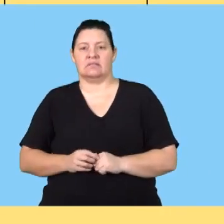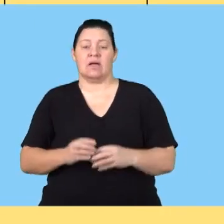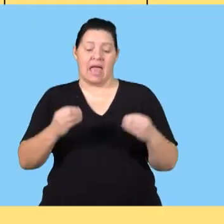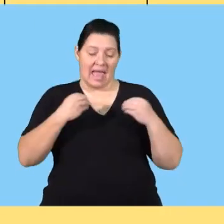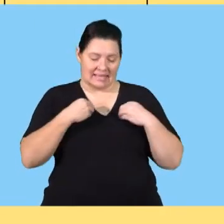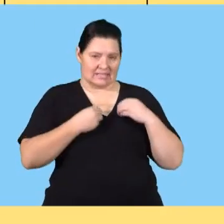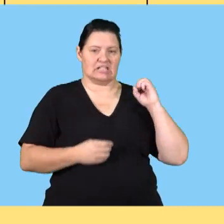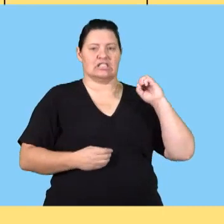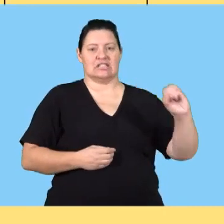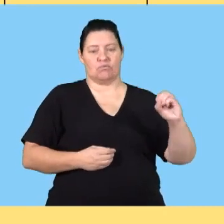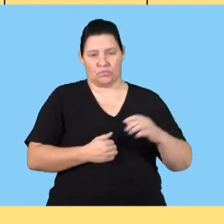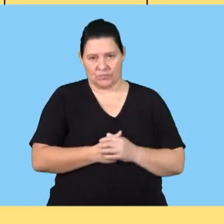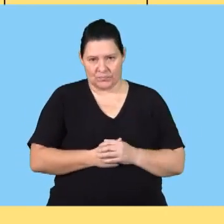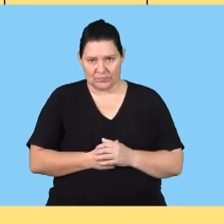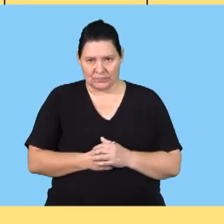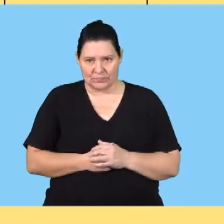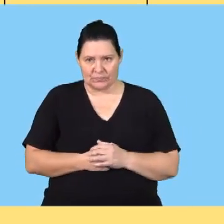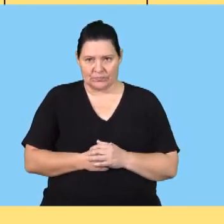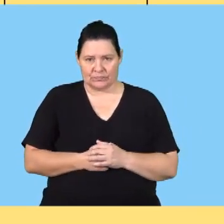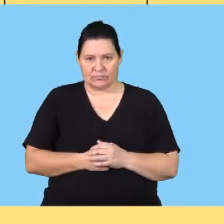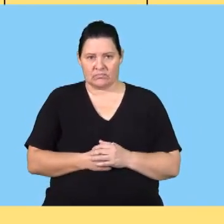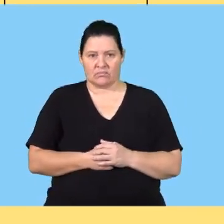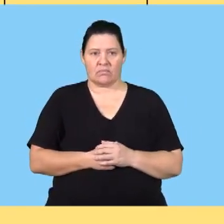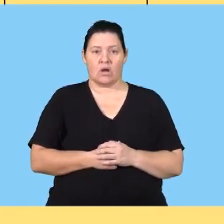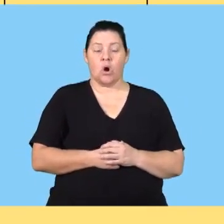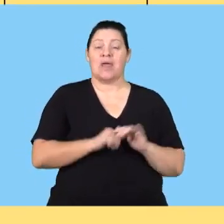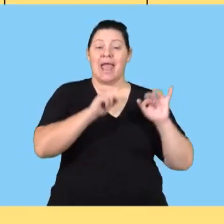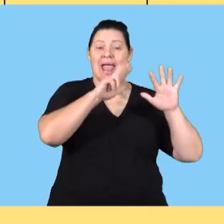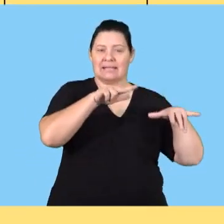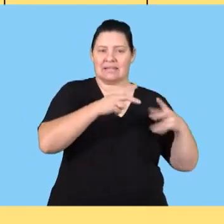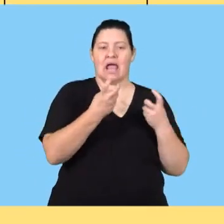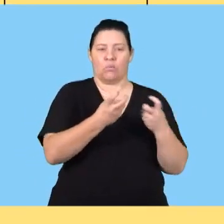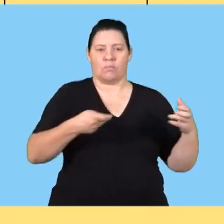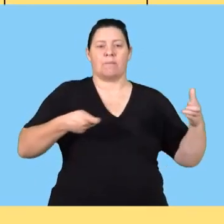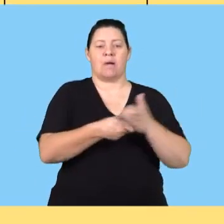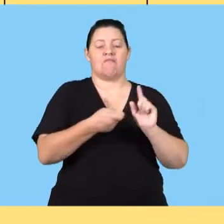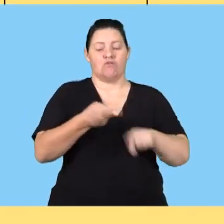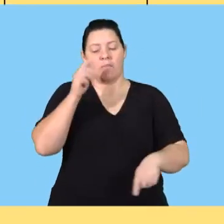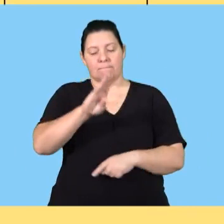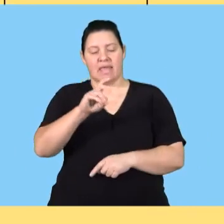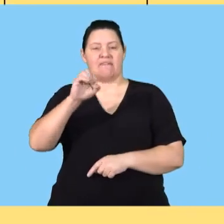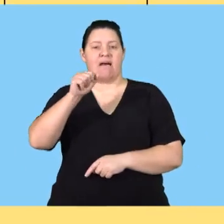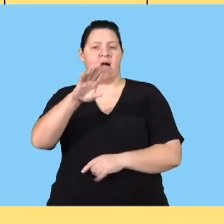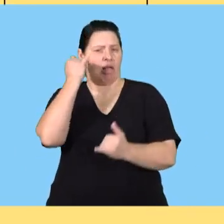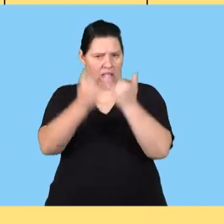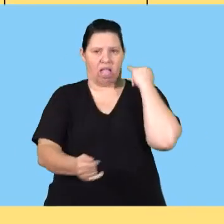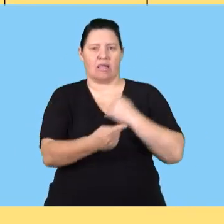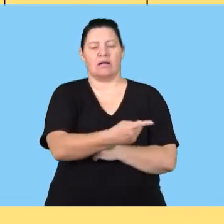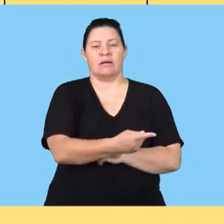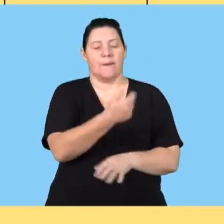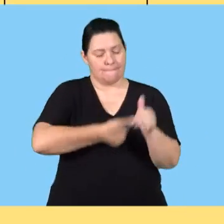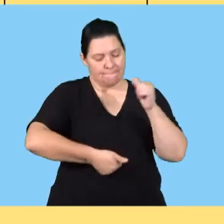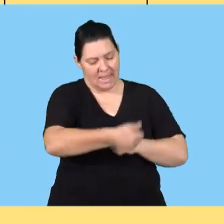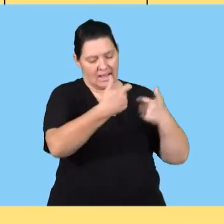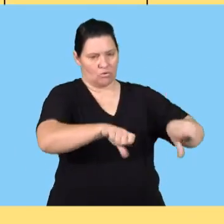1,350. Assets, no effect. On the 18th, equipment bought from B Ever was faulty. We returned